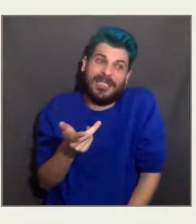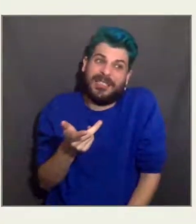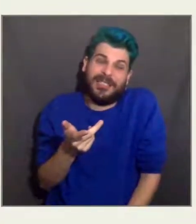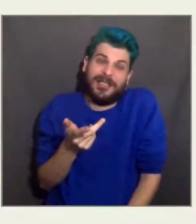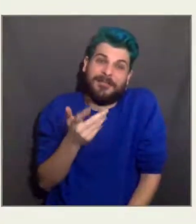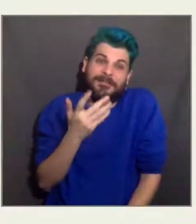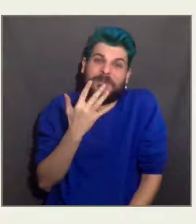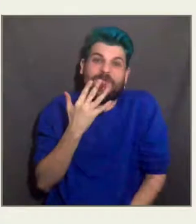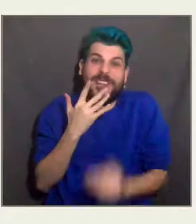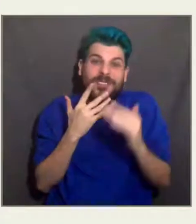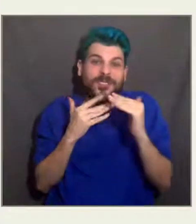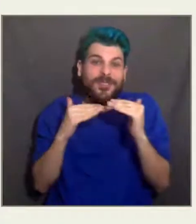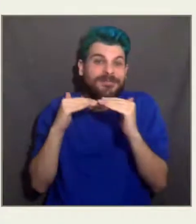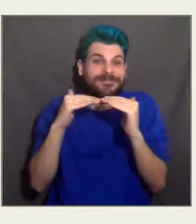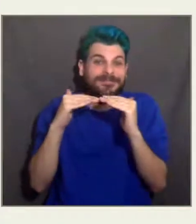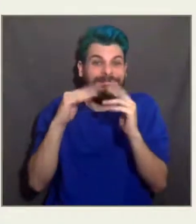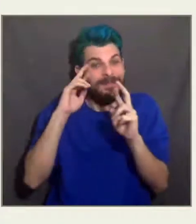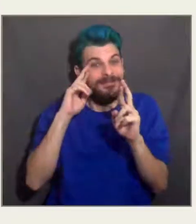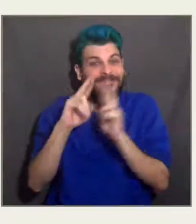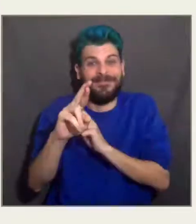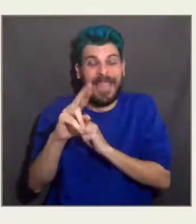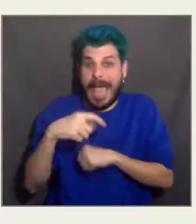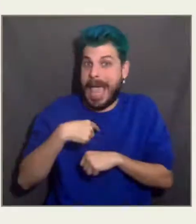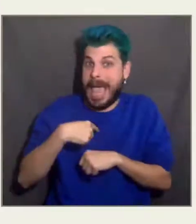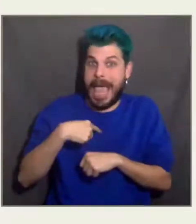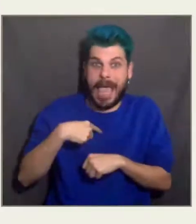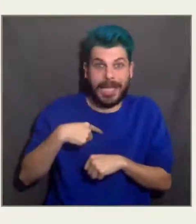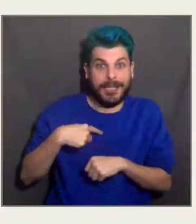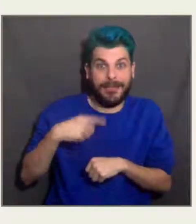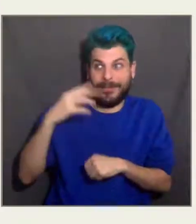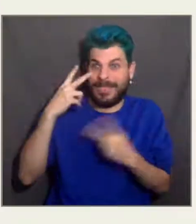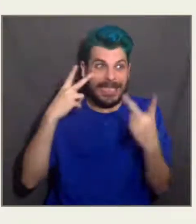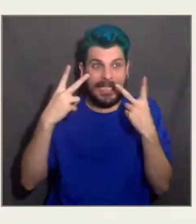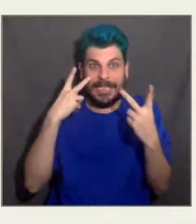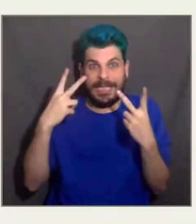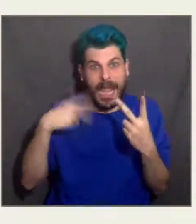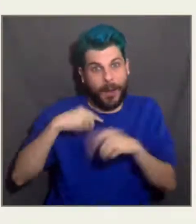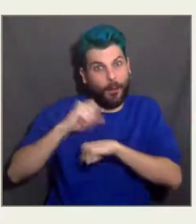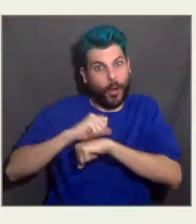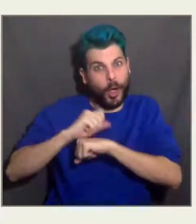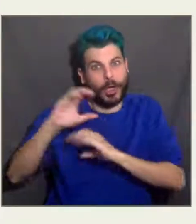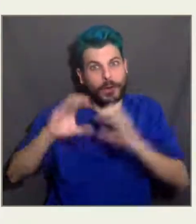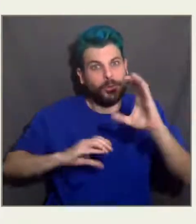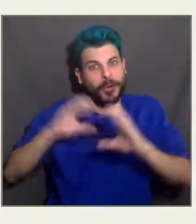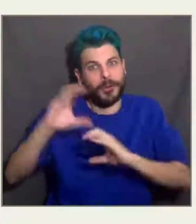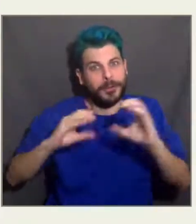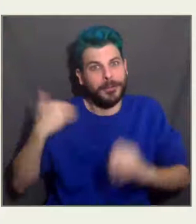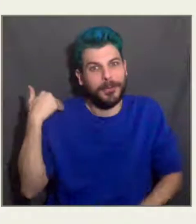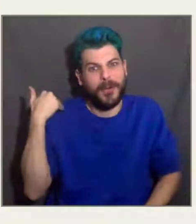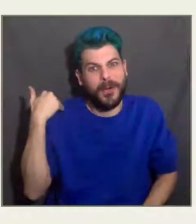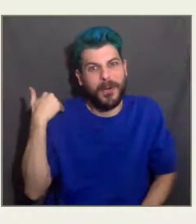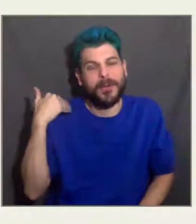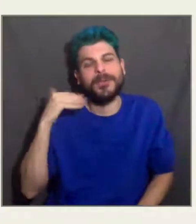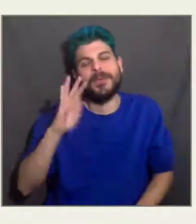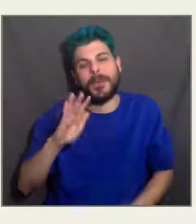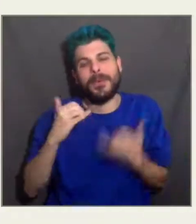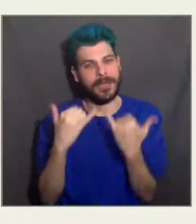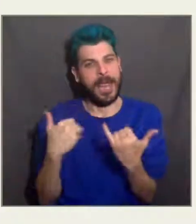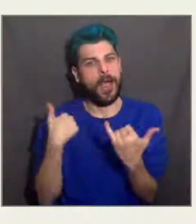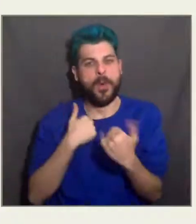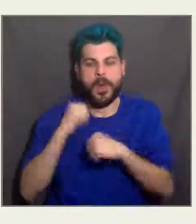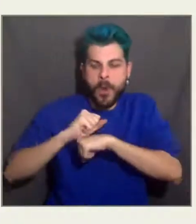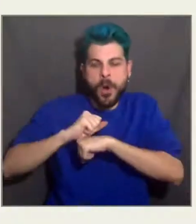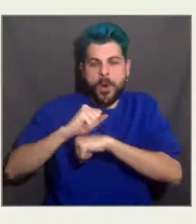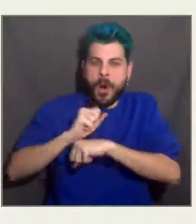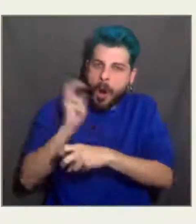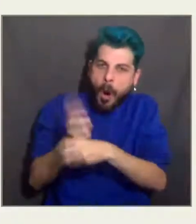in the construction field, and I know that firsthand. So we have been putting a lot of time and energy into making sure that the training